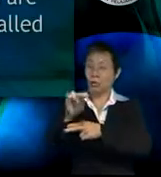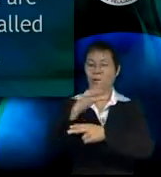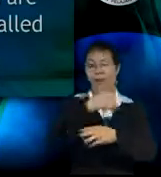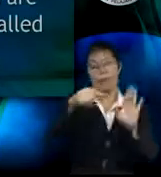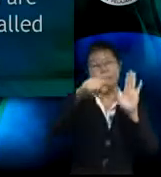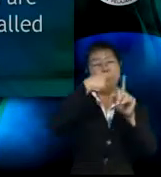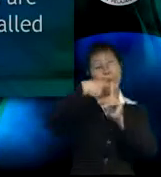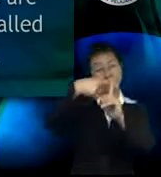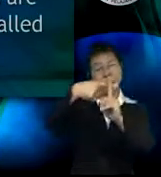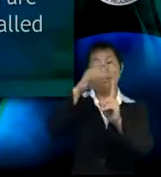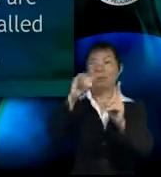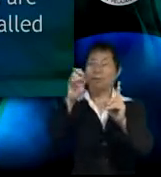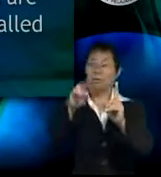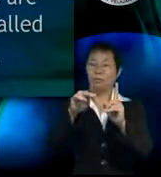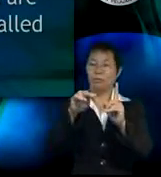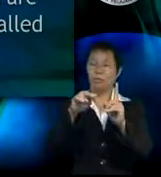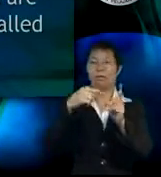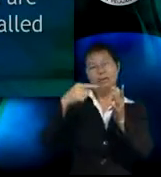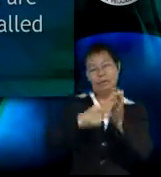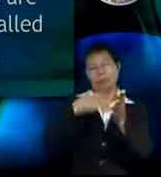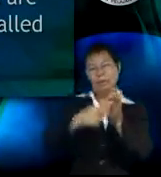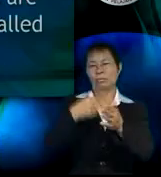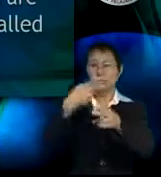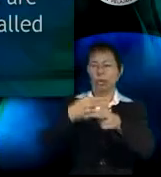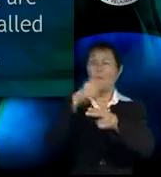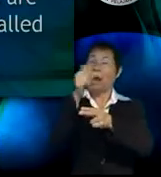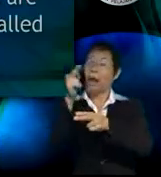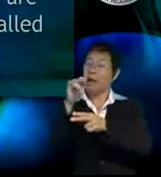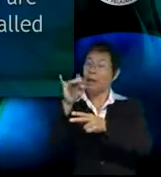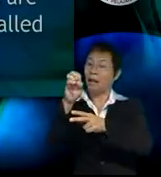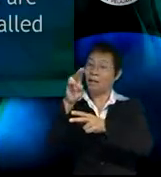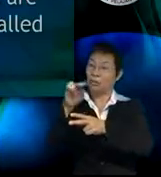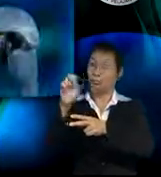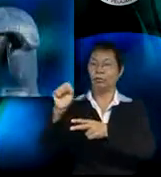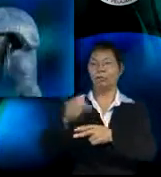and positive ions are sometimes called anions.